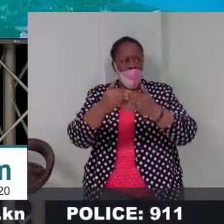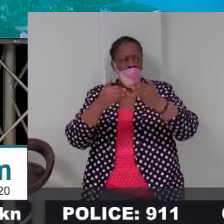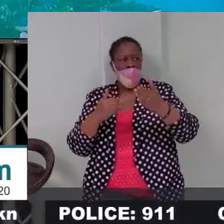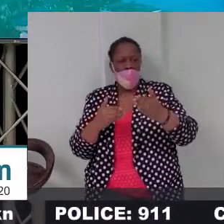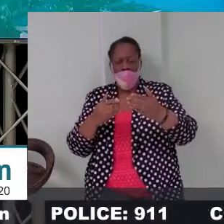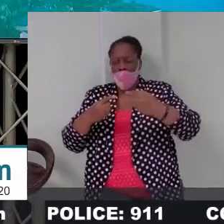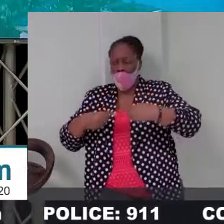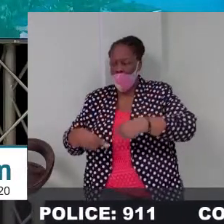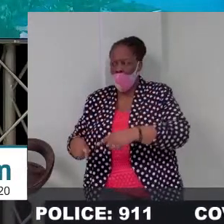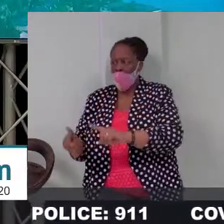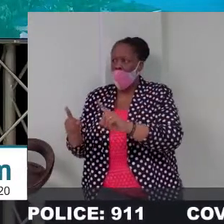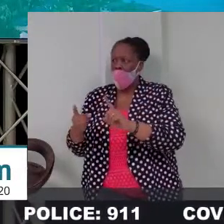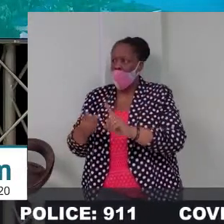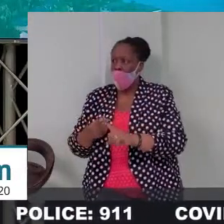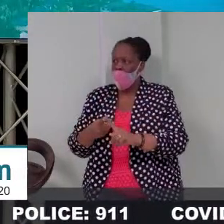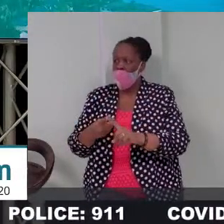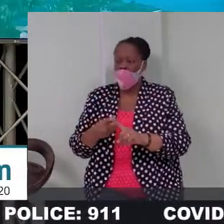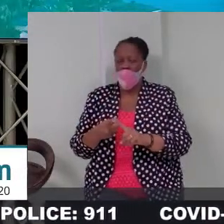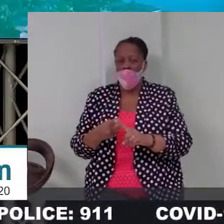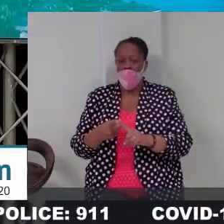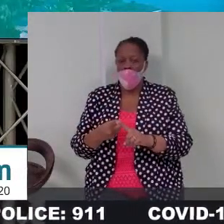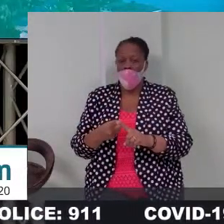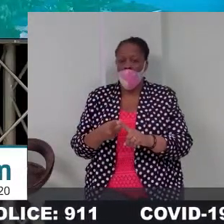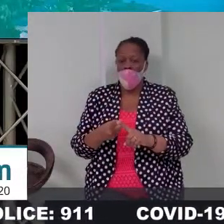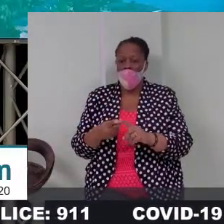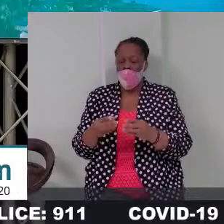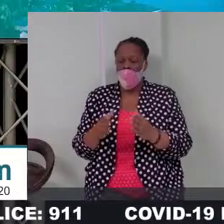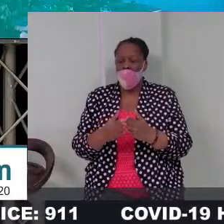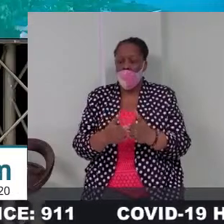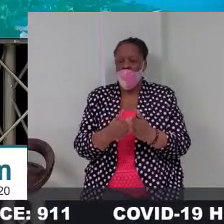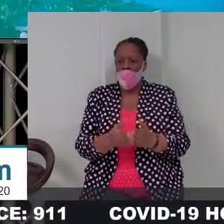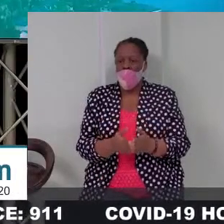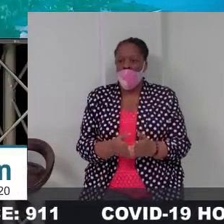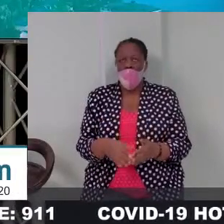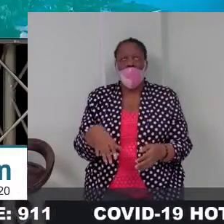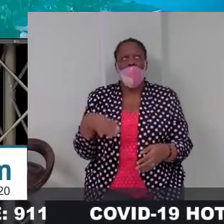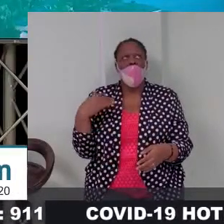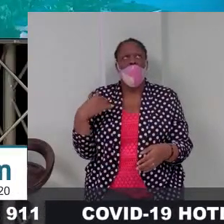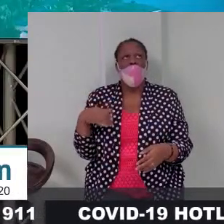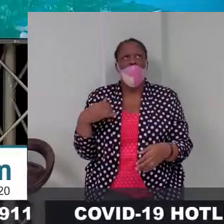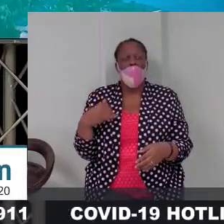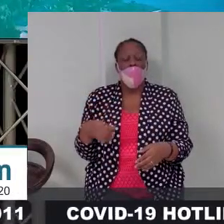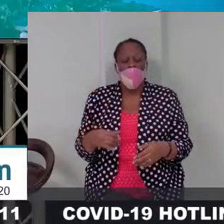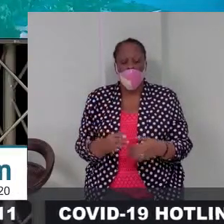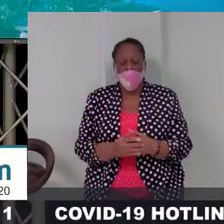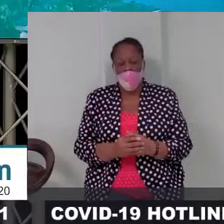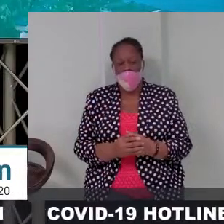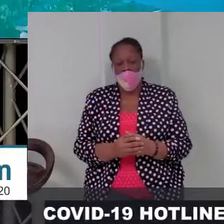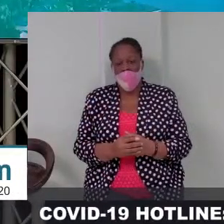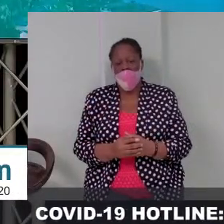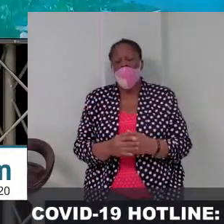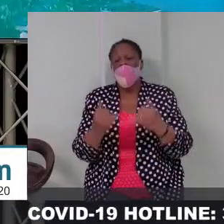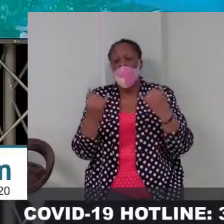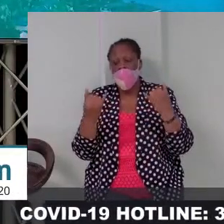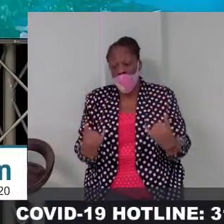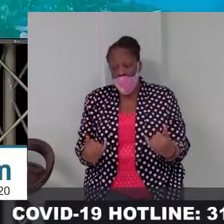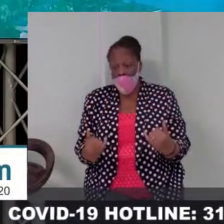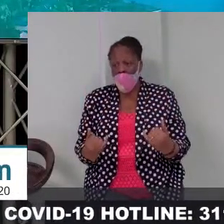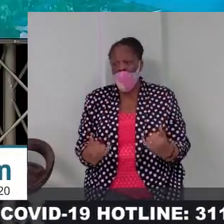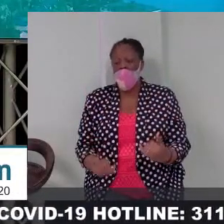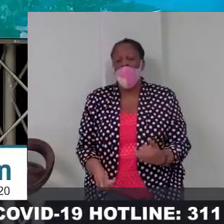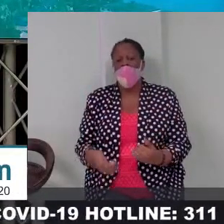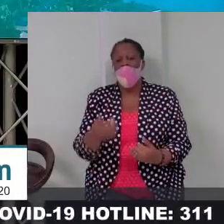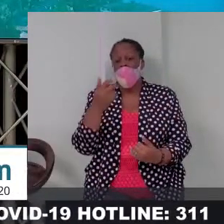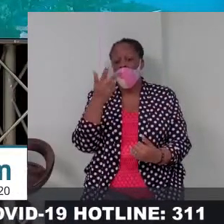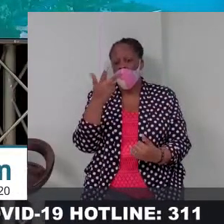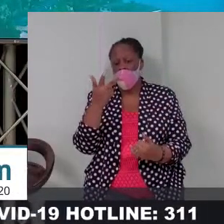Well, the driver is presently in quarantine for 14 days, and the 2 crew members were detained